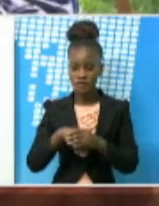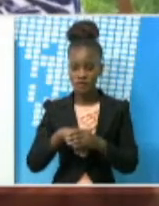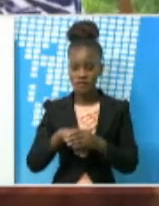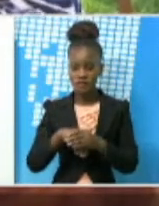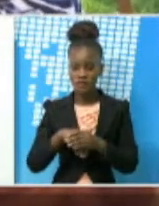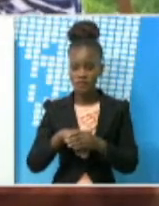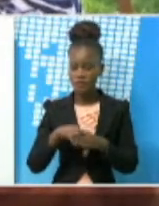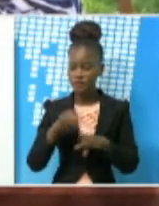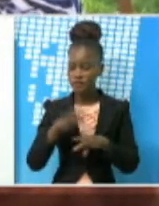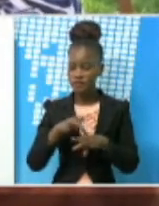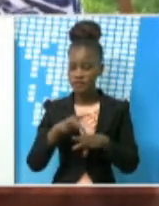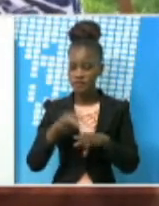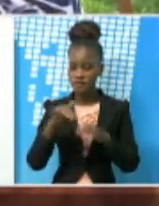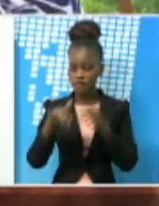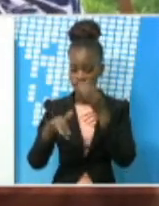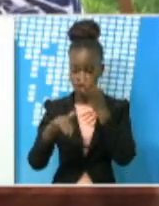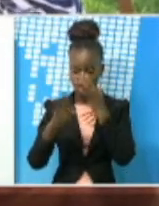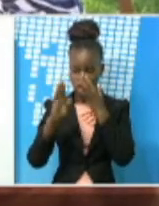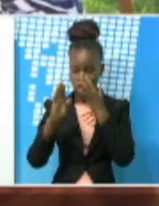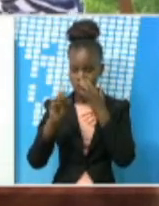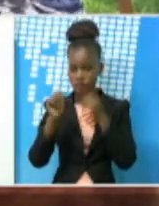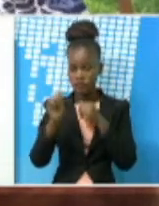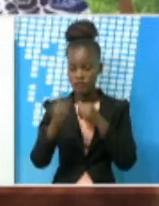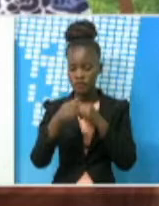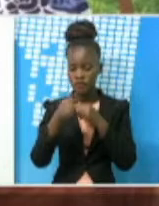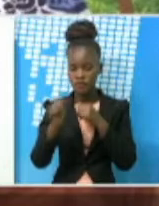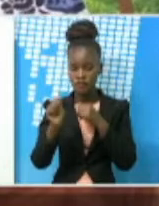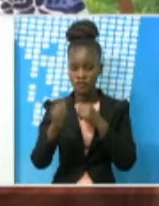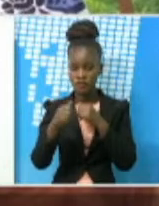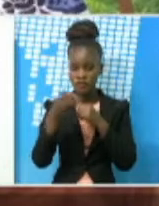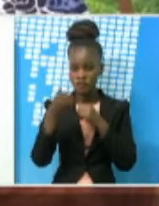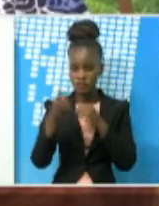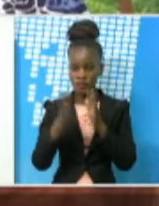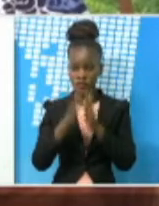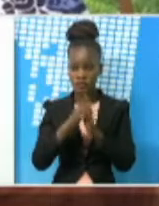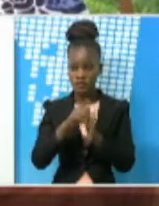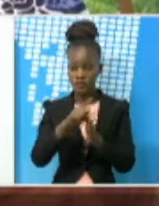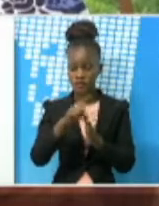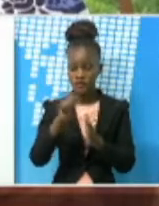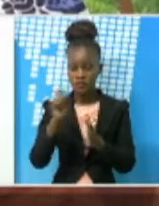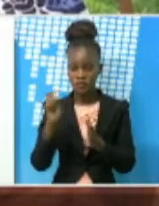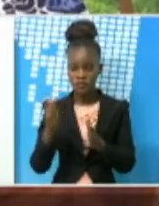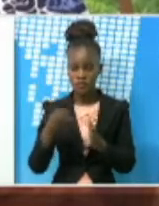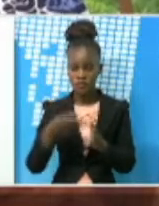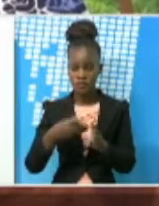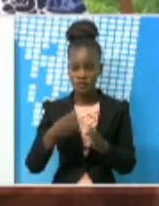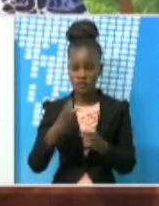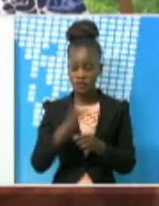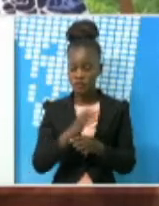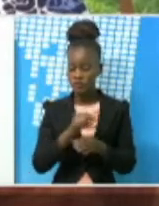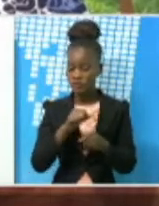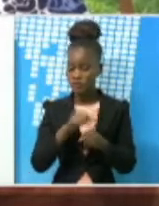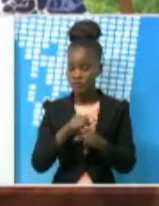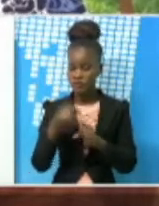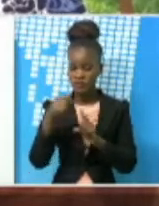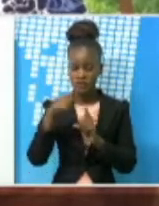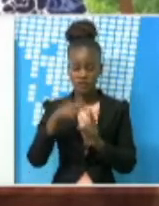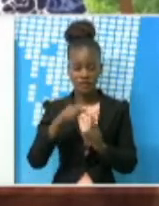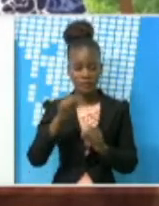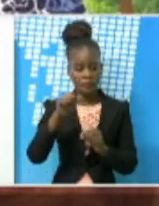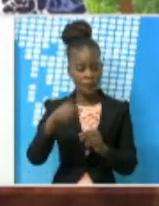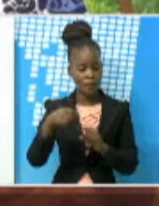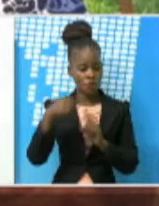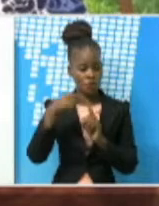that instead of being loitering around and having nothing to do, I encourage them